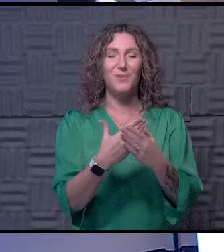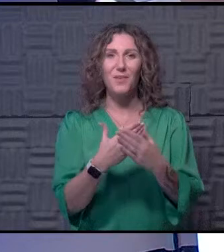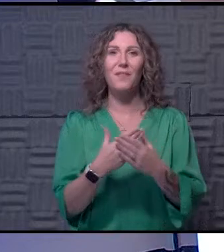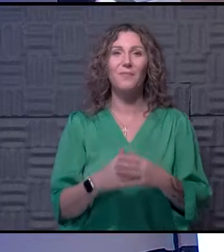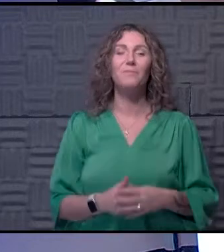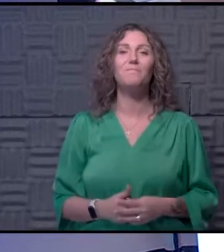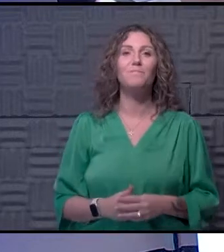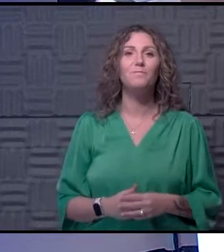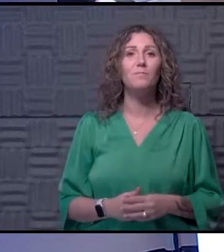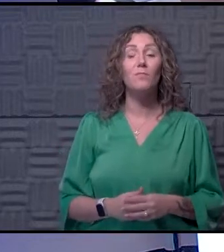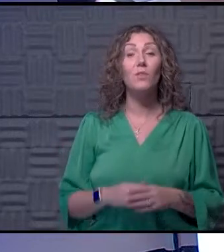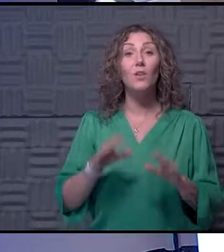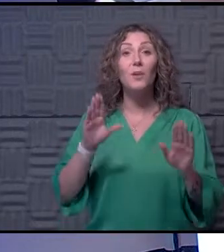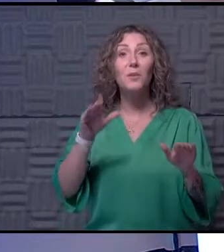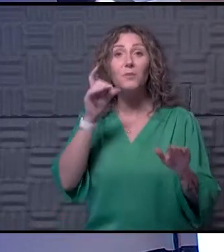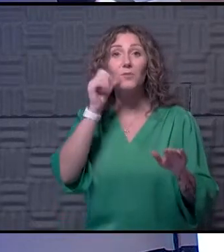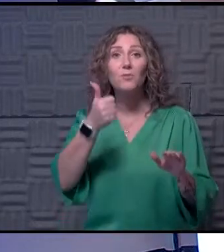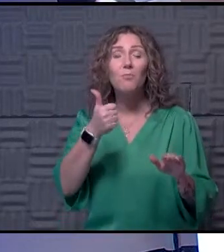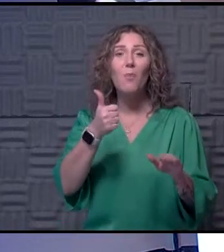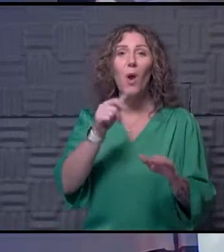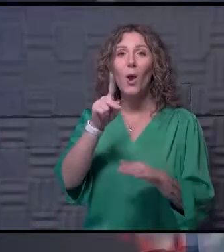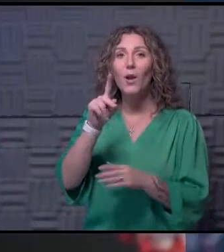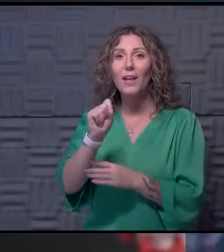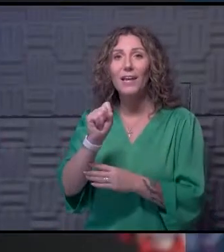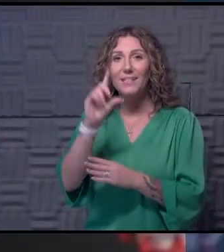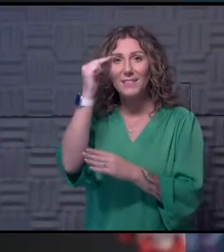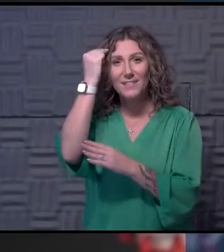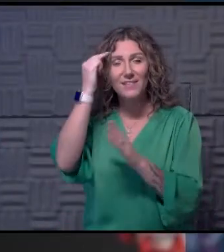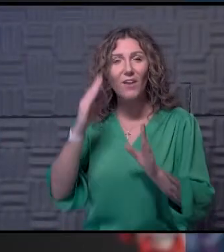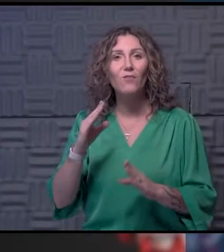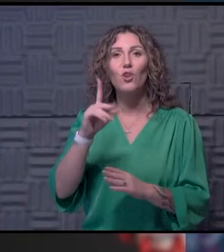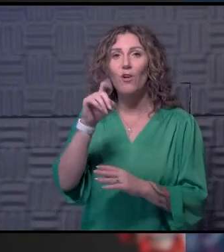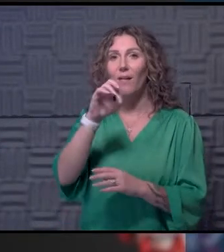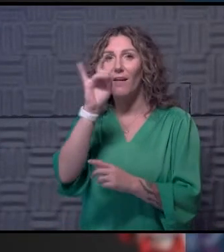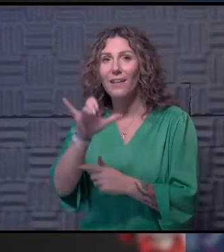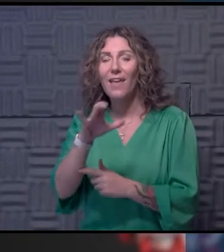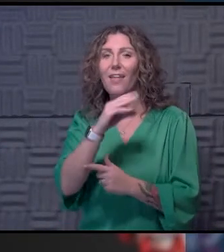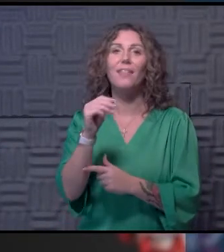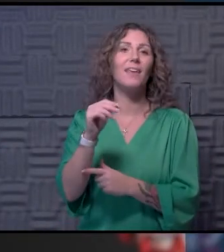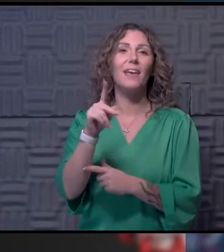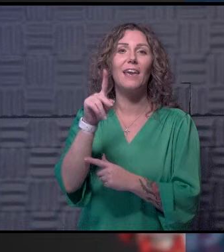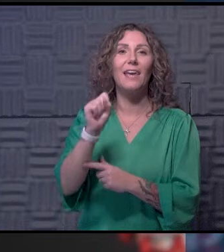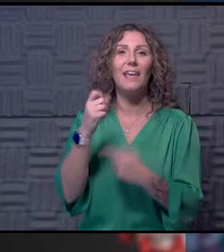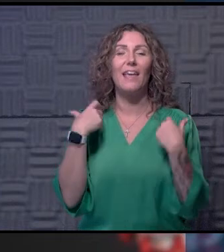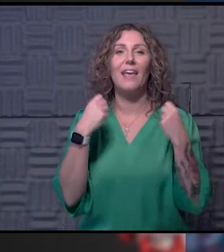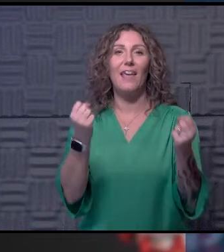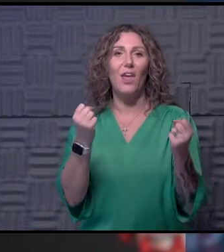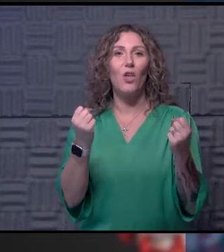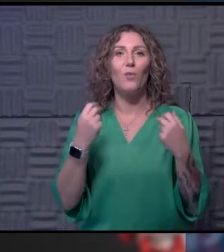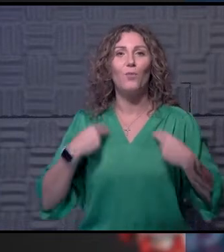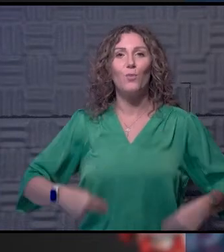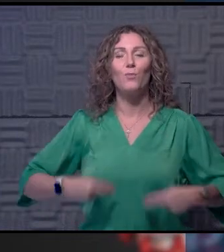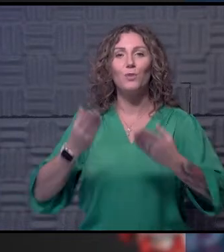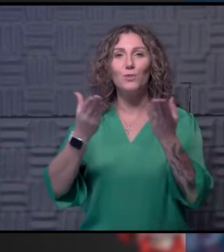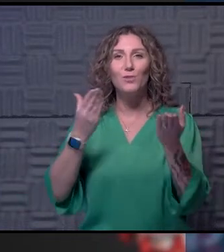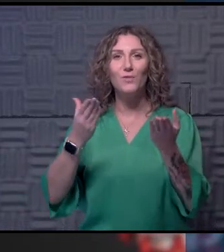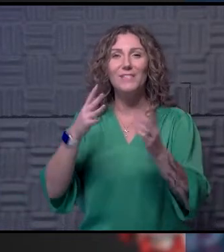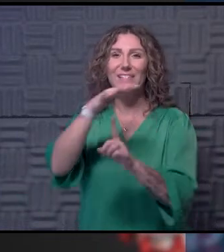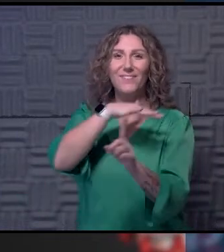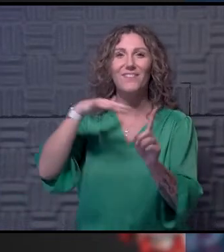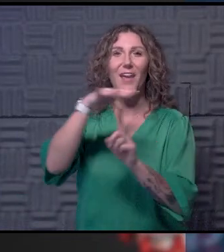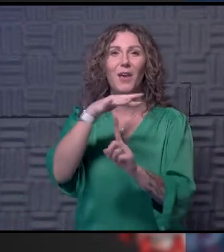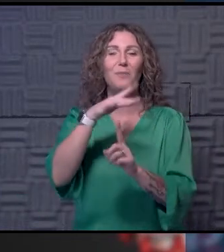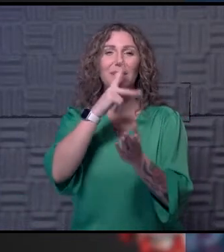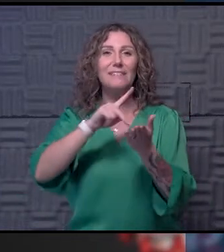turn around. Hey, tomorrow, Kansas Governor Laura Kelly and Kansas Department of Health and Human Services Secretary, Health and Environment